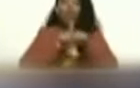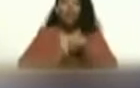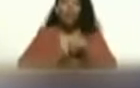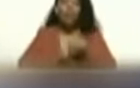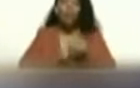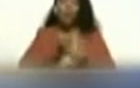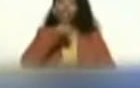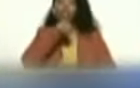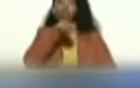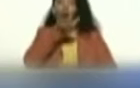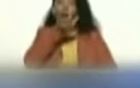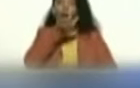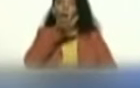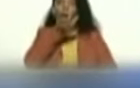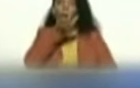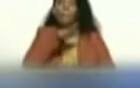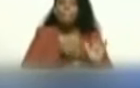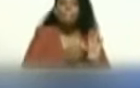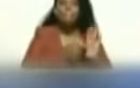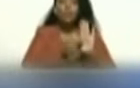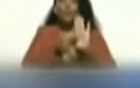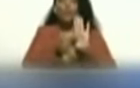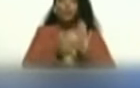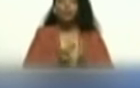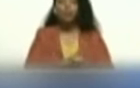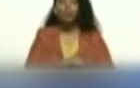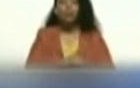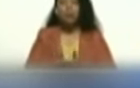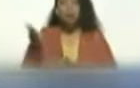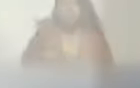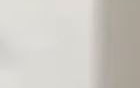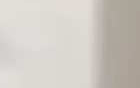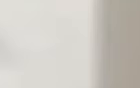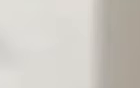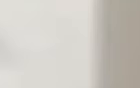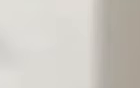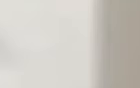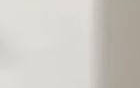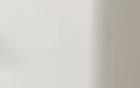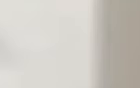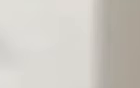of significance. Right. And all this to, you know, amounts